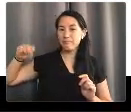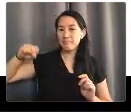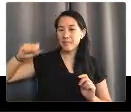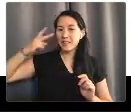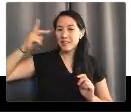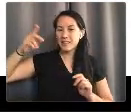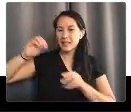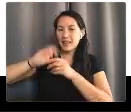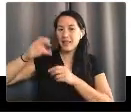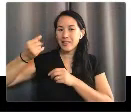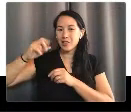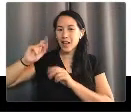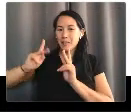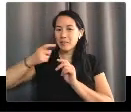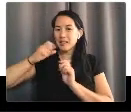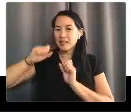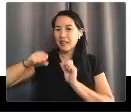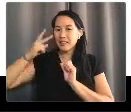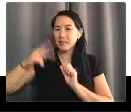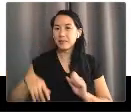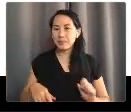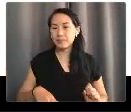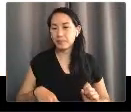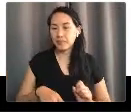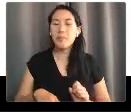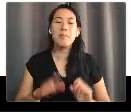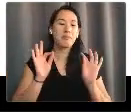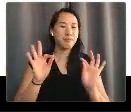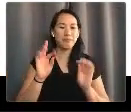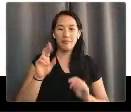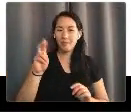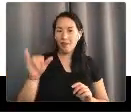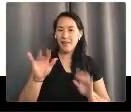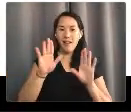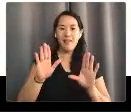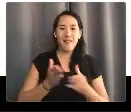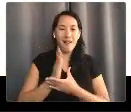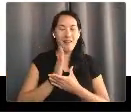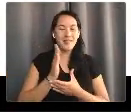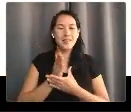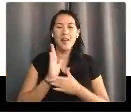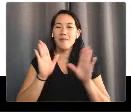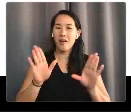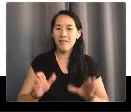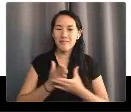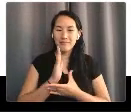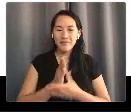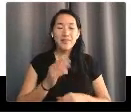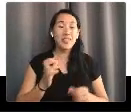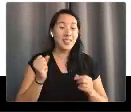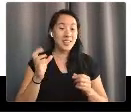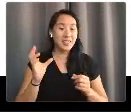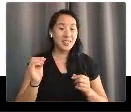the chat too. Awesome. Thank you. All right. So hello, everyone. I'd like to begin